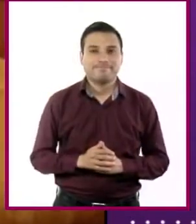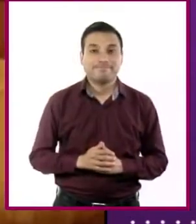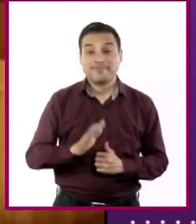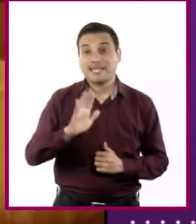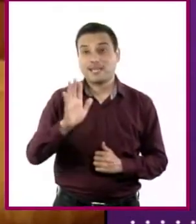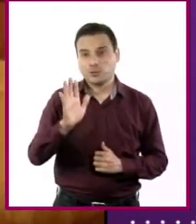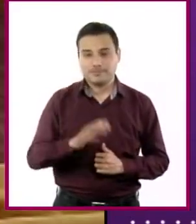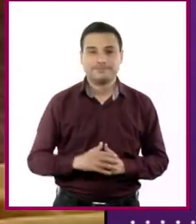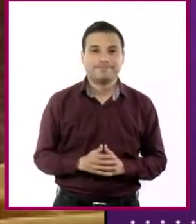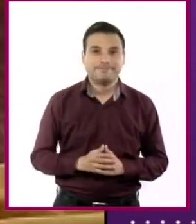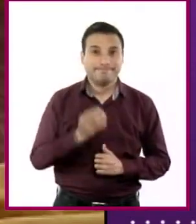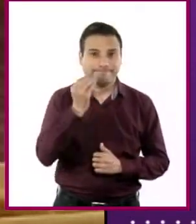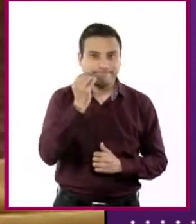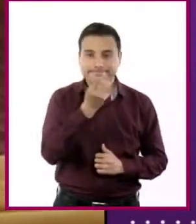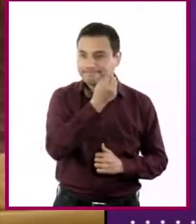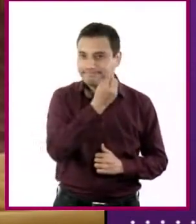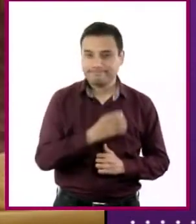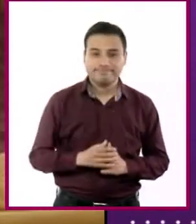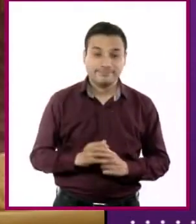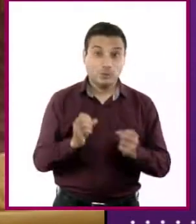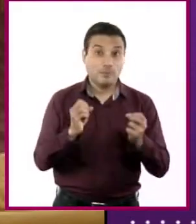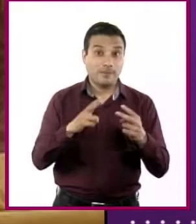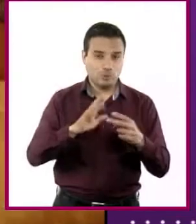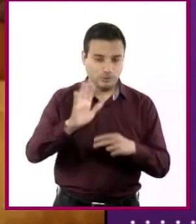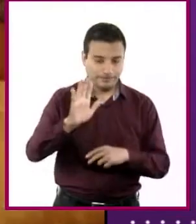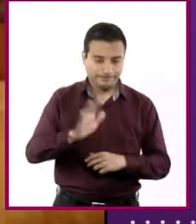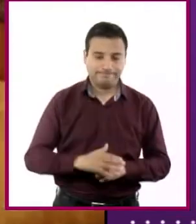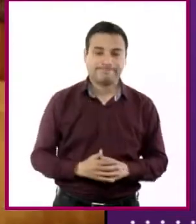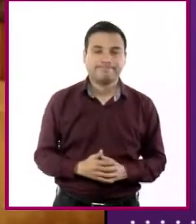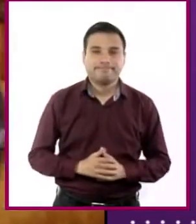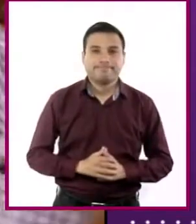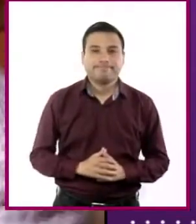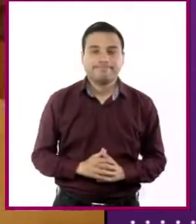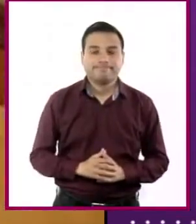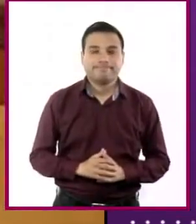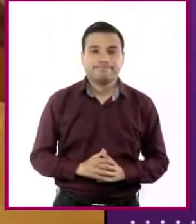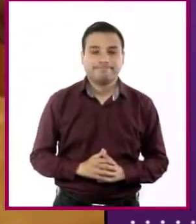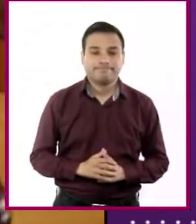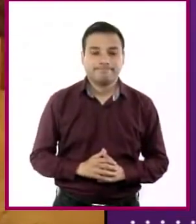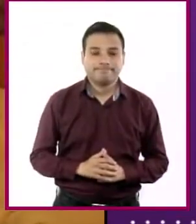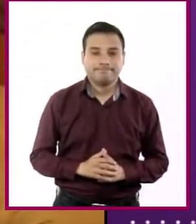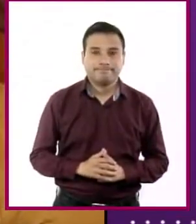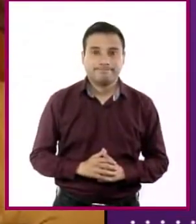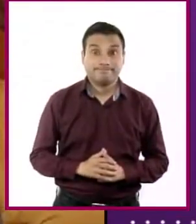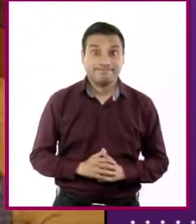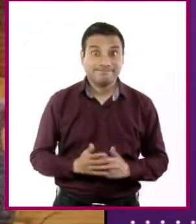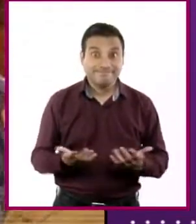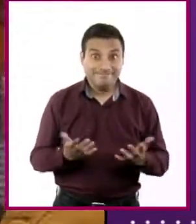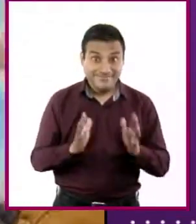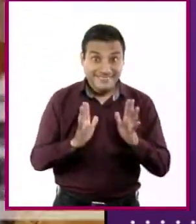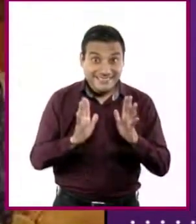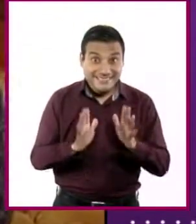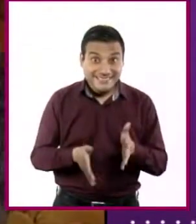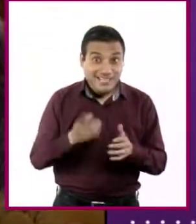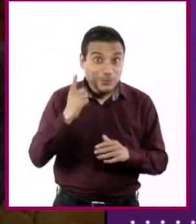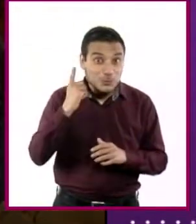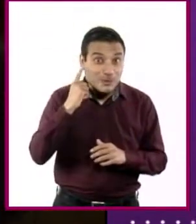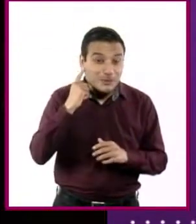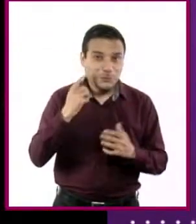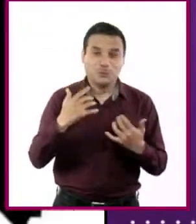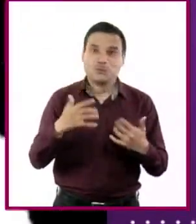Goodbye, Miss Gossip. Bye now. Bye. Did you hear that?